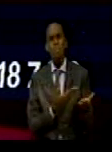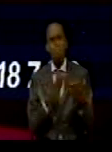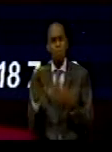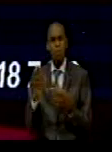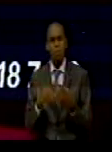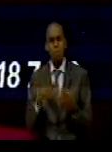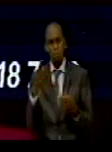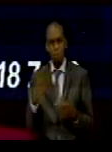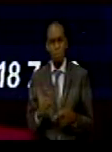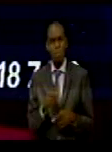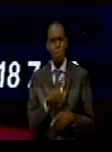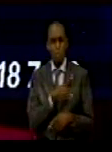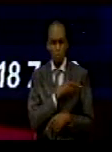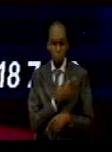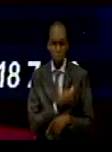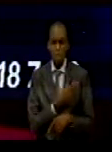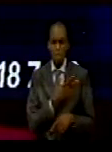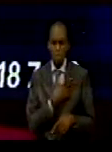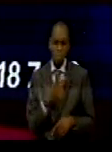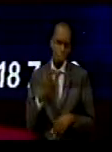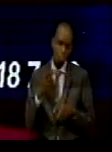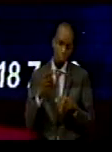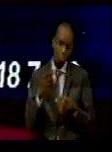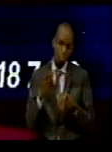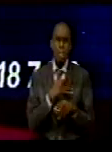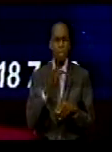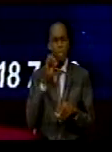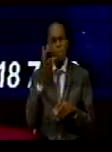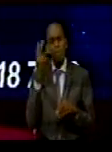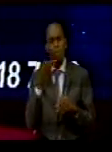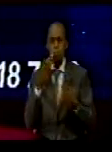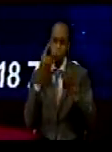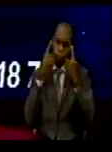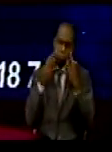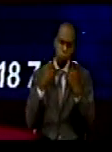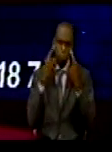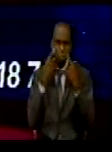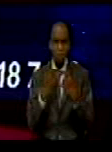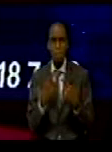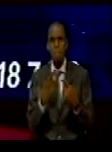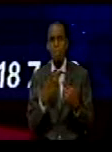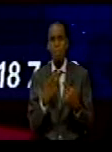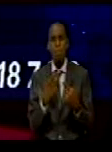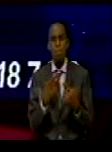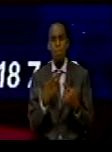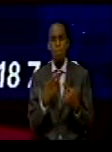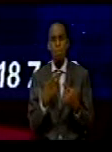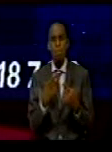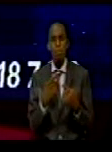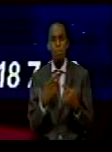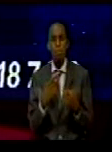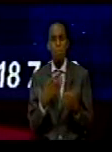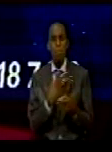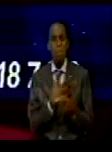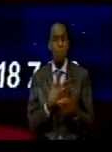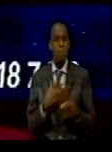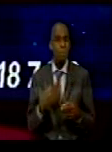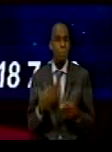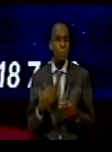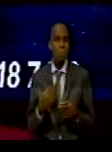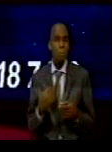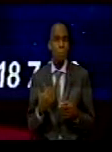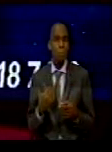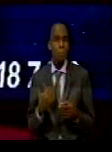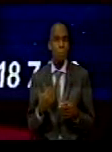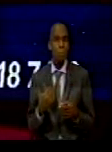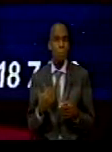for this leg now, I will cut it. So I was shouting that time, I was crying. So they said they would cut the leg. So that's why they took off. They went